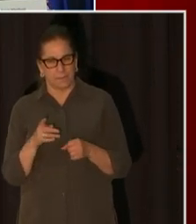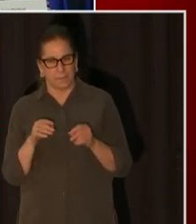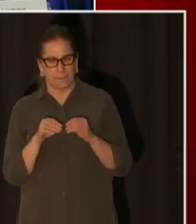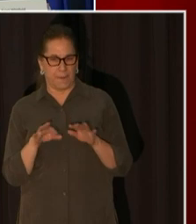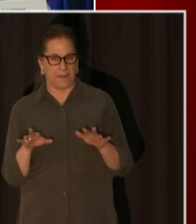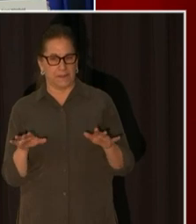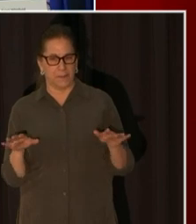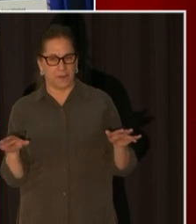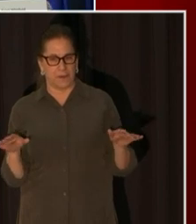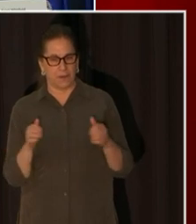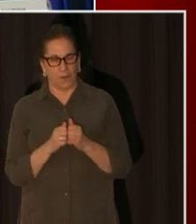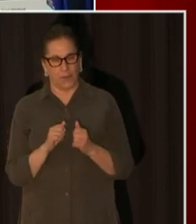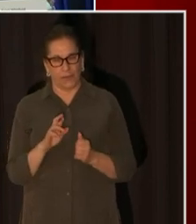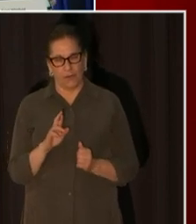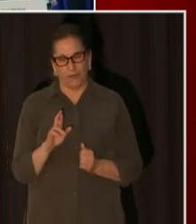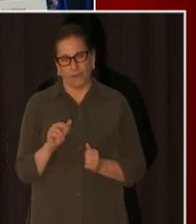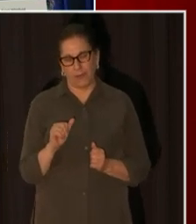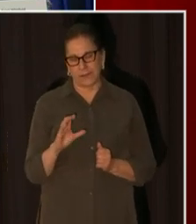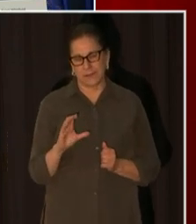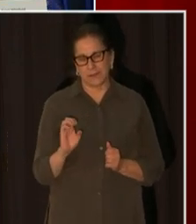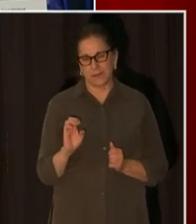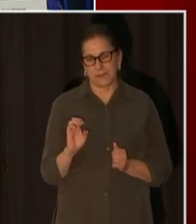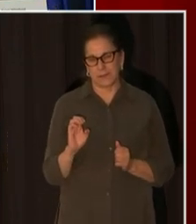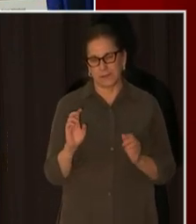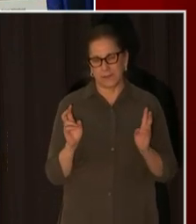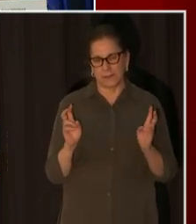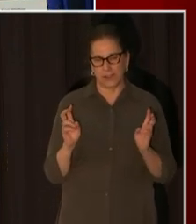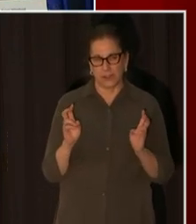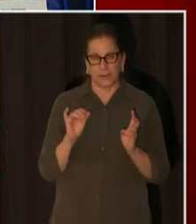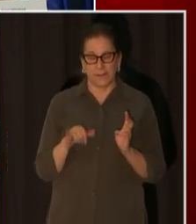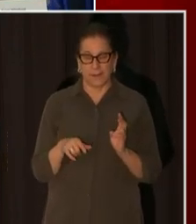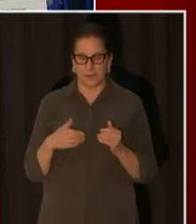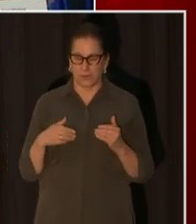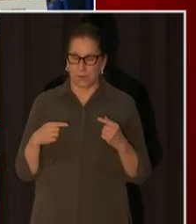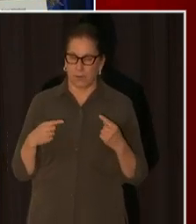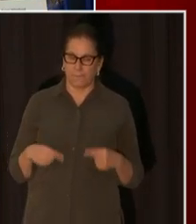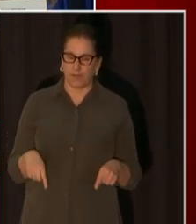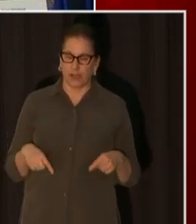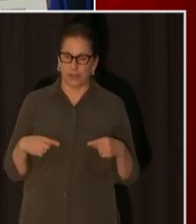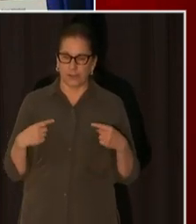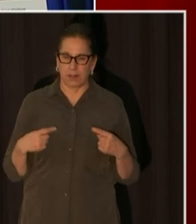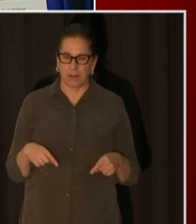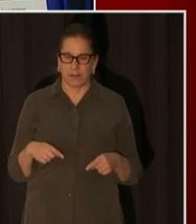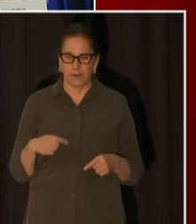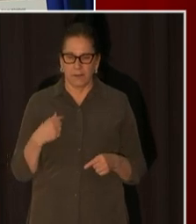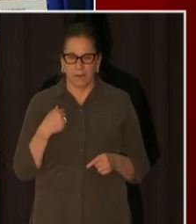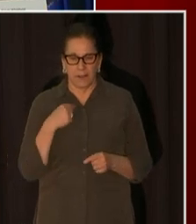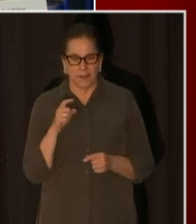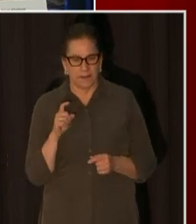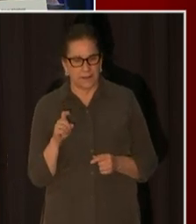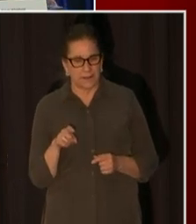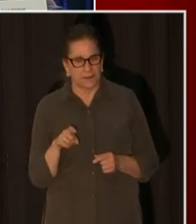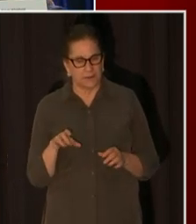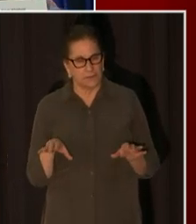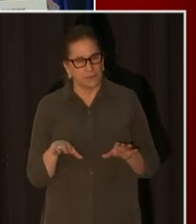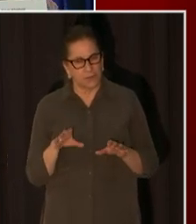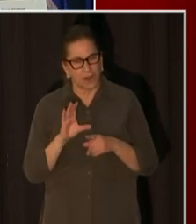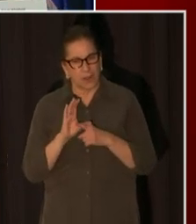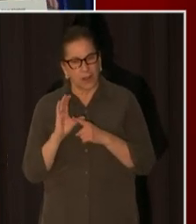hear from you, and we will be asking and saying, what else do you want from us, and how can we have those conversations?